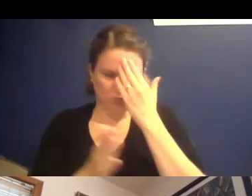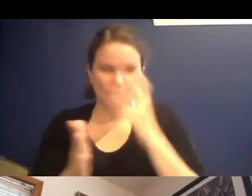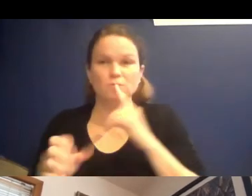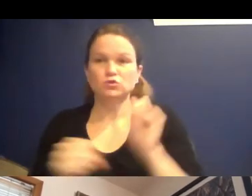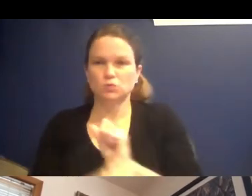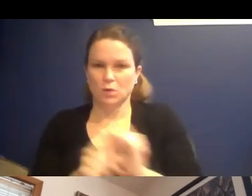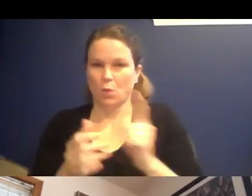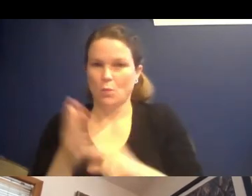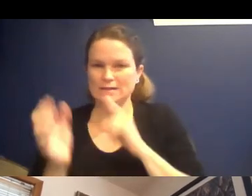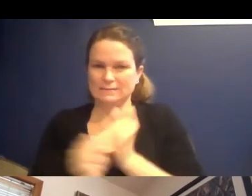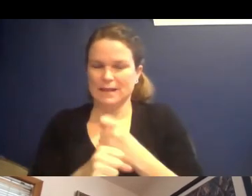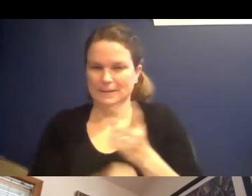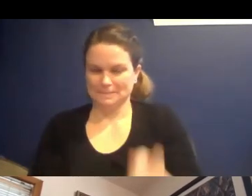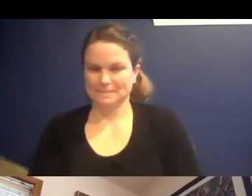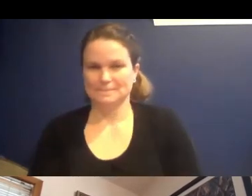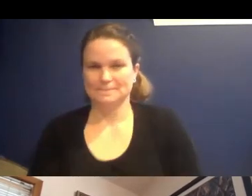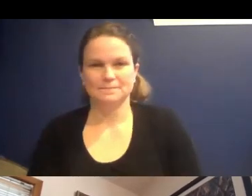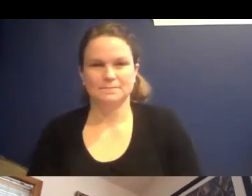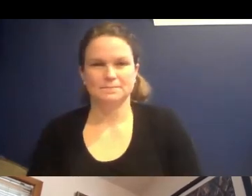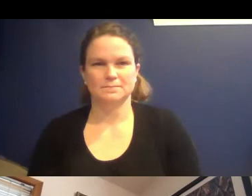what's coming up.